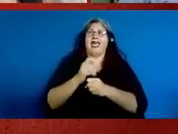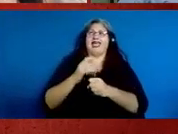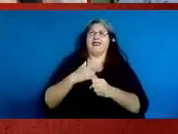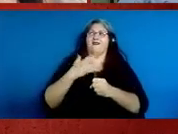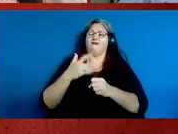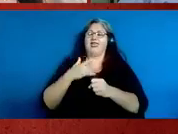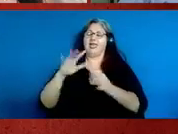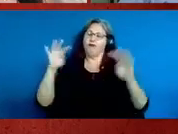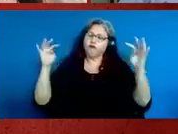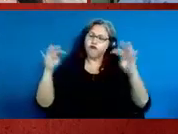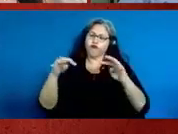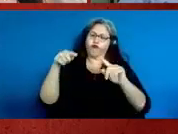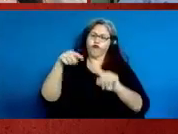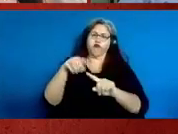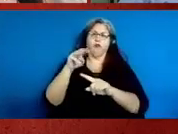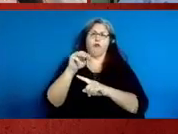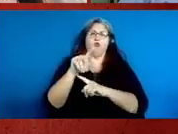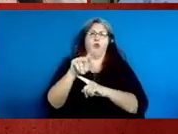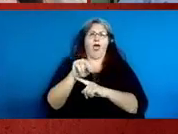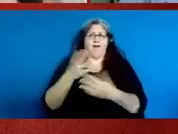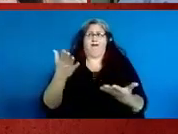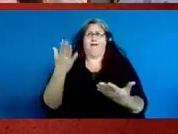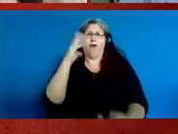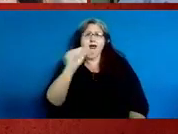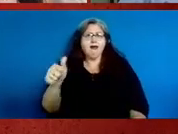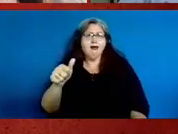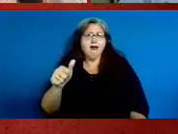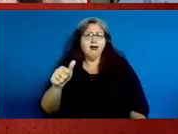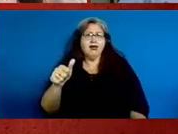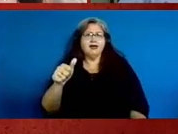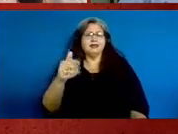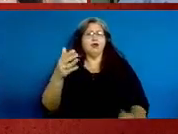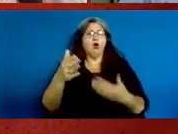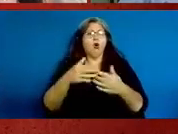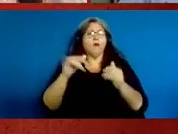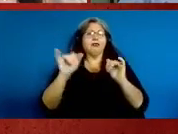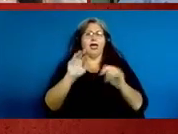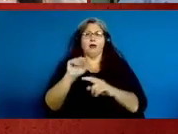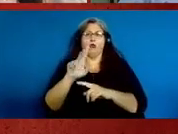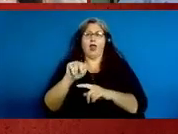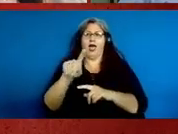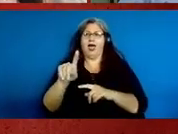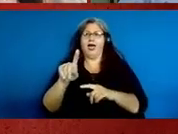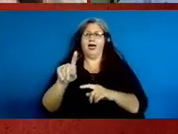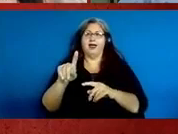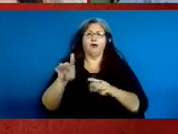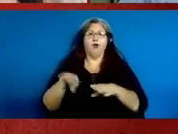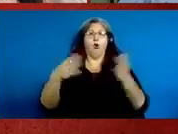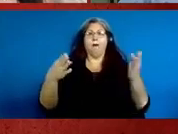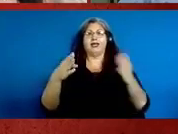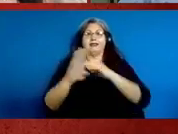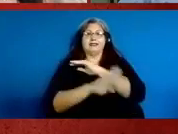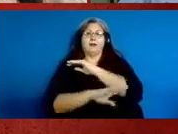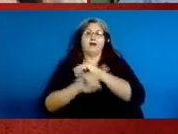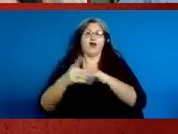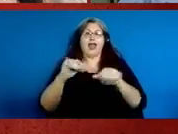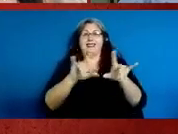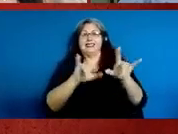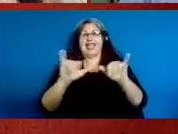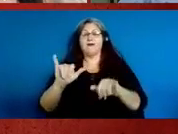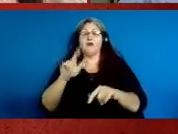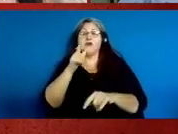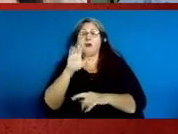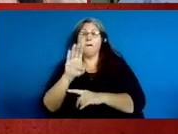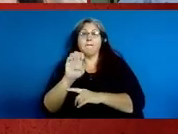Mulan. Because why else? You know, it's like Mulan came out on September 4th, and it's Beyonce's birthday. So those